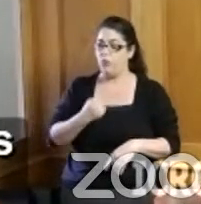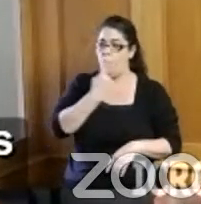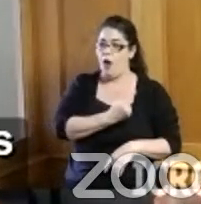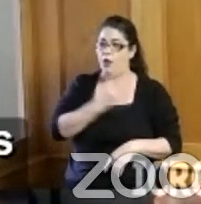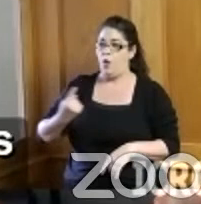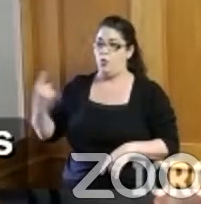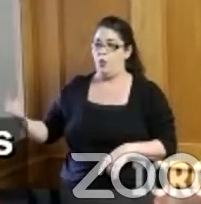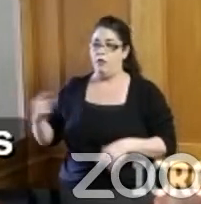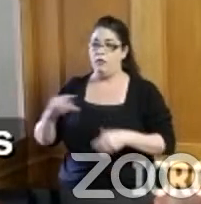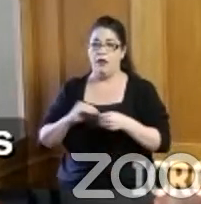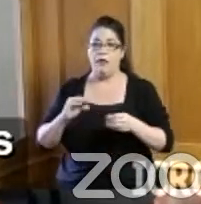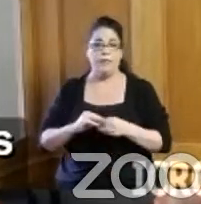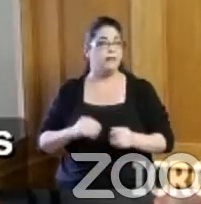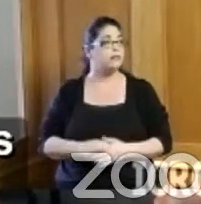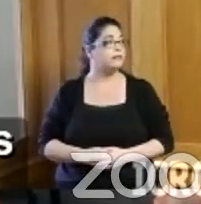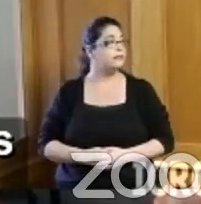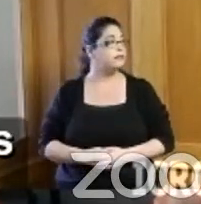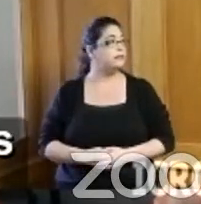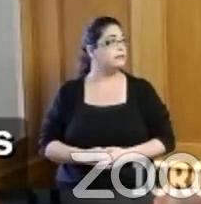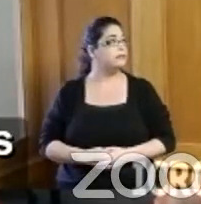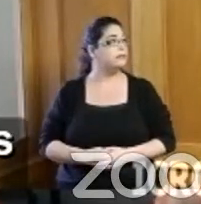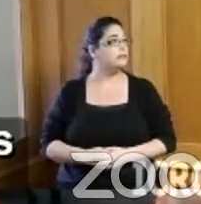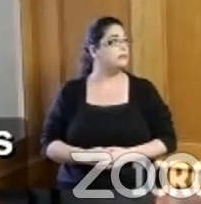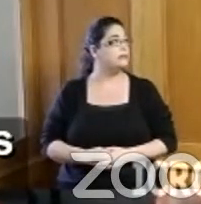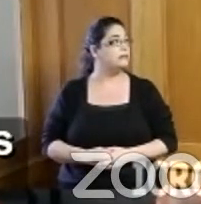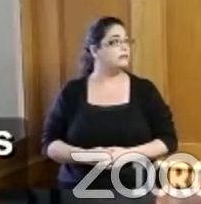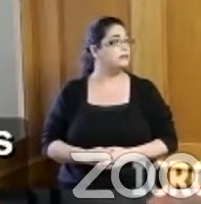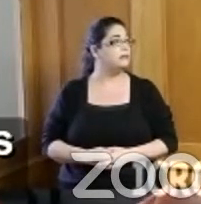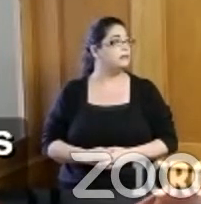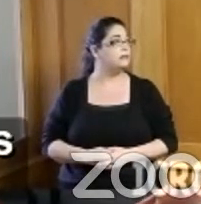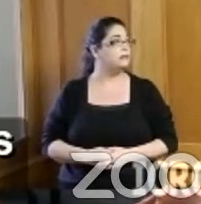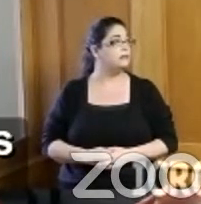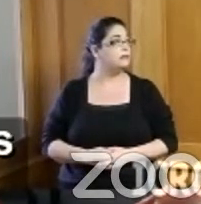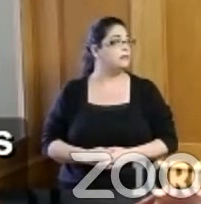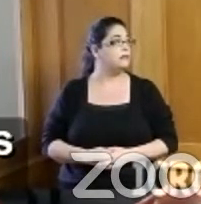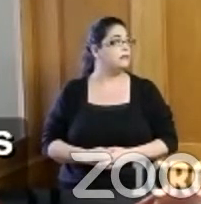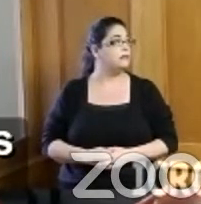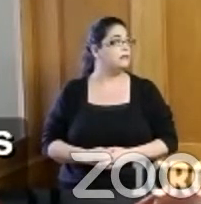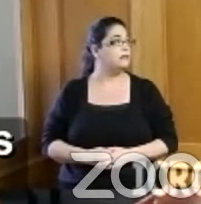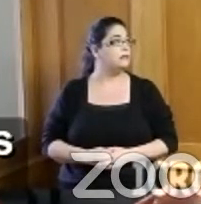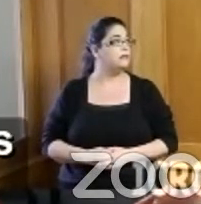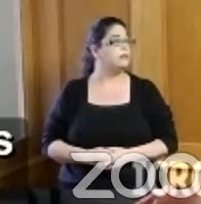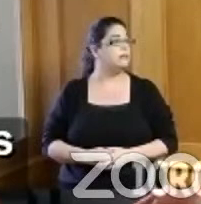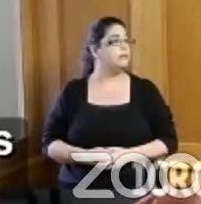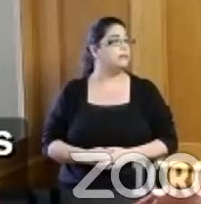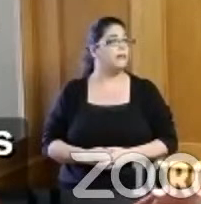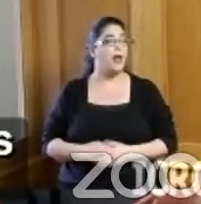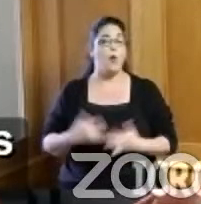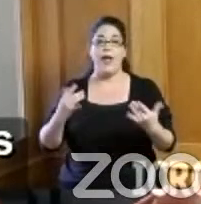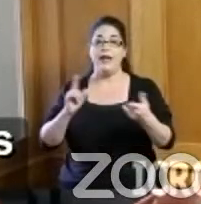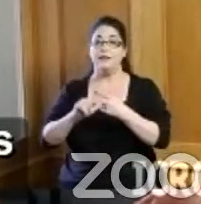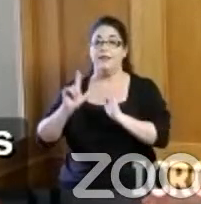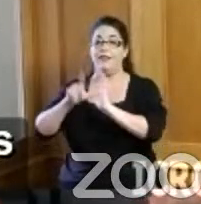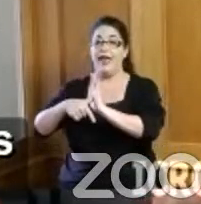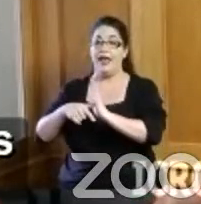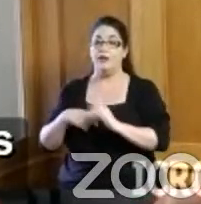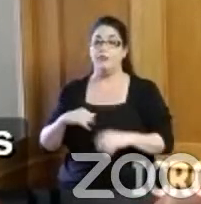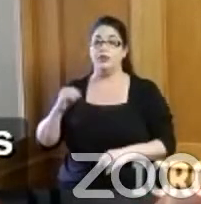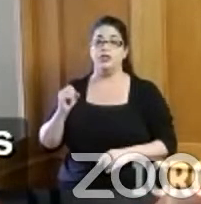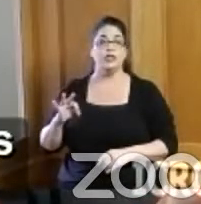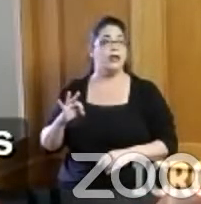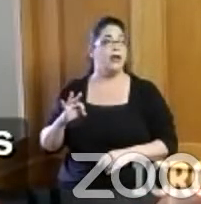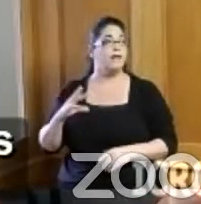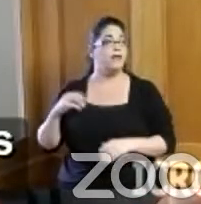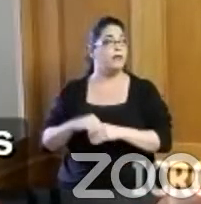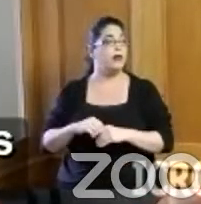We can go on and, what were you saying? I'll skip our comments. We can do that Okay, but Jeff is part of the comments. Well, I